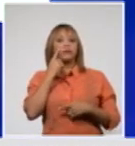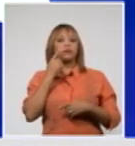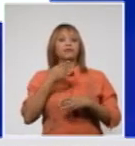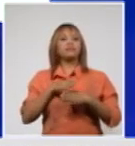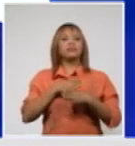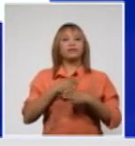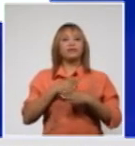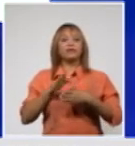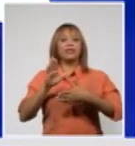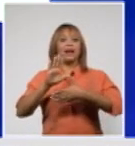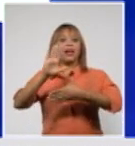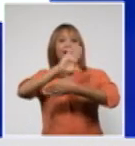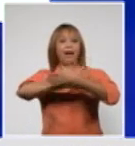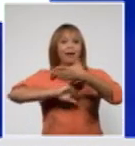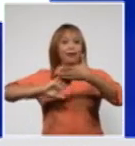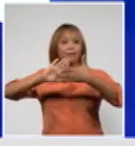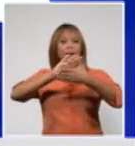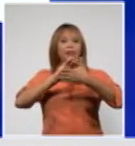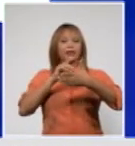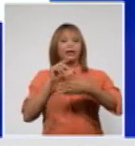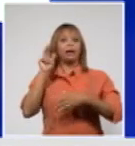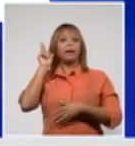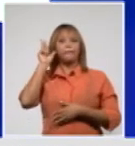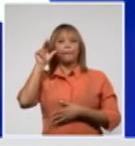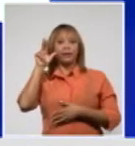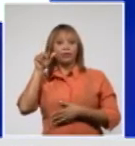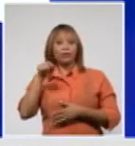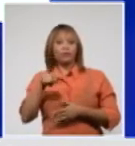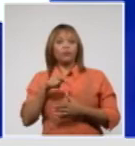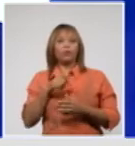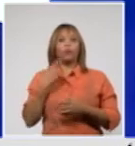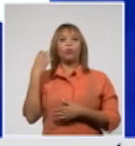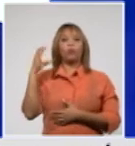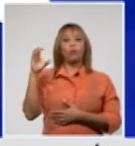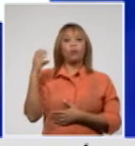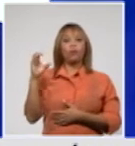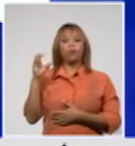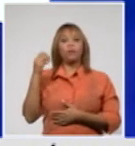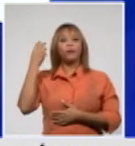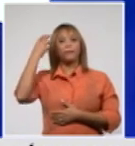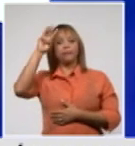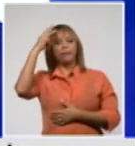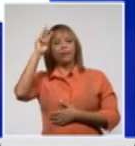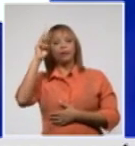3,908,274 confirmed cases and